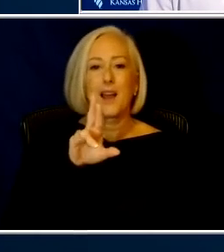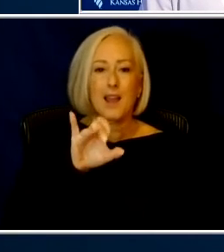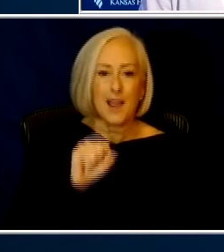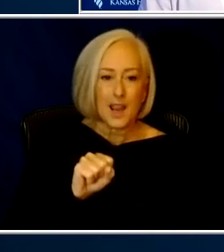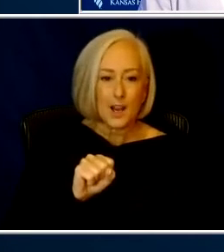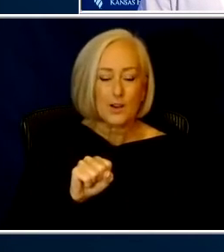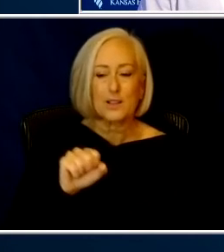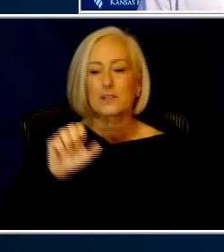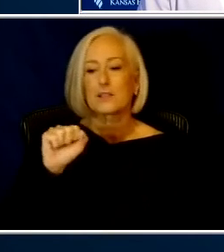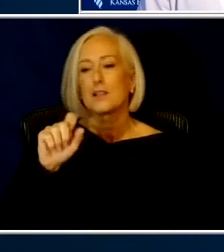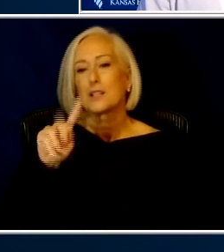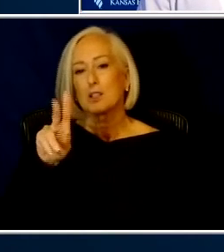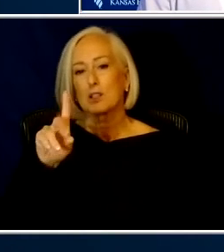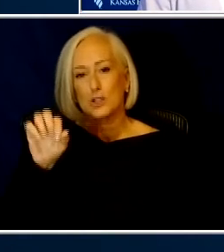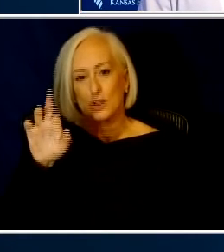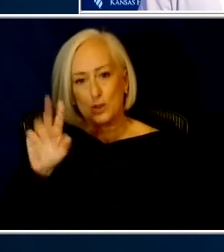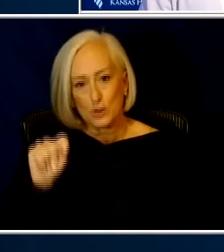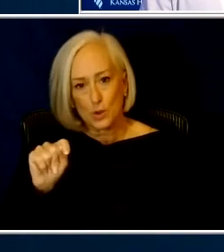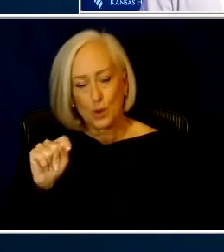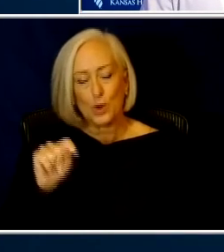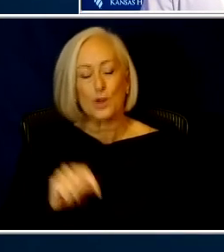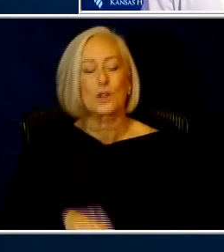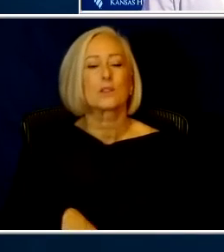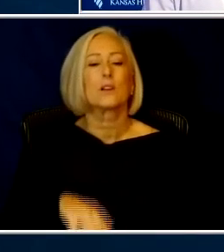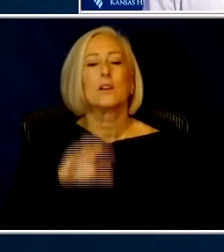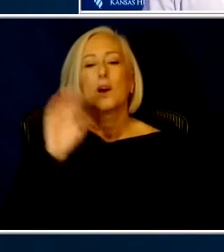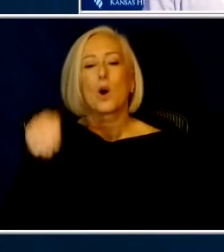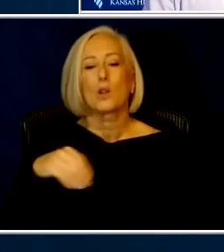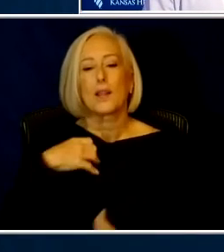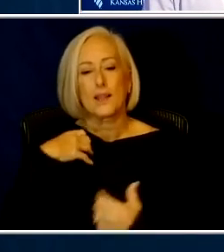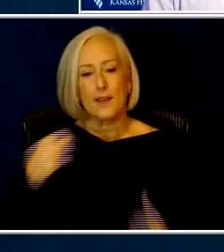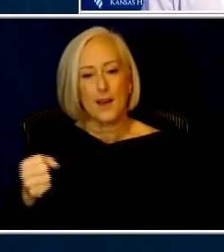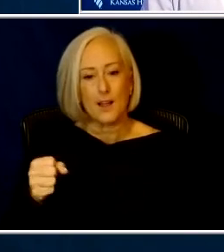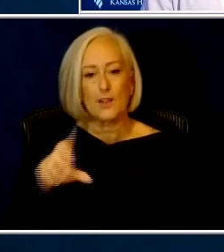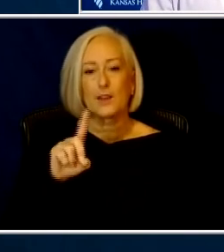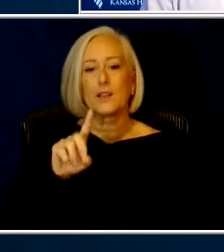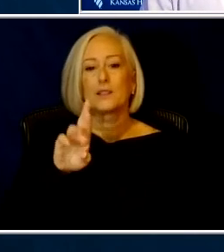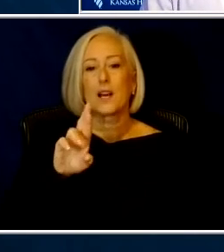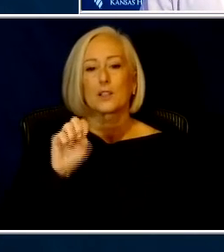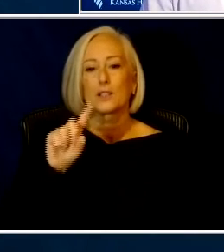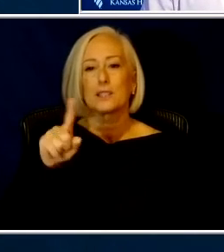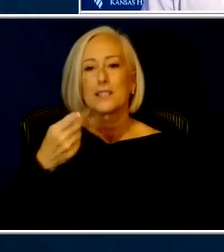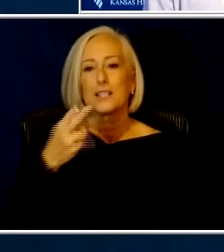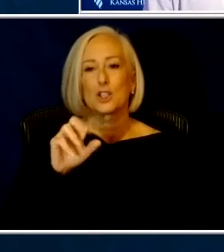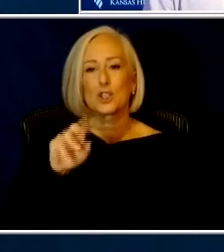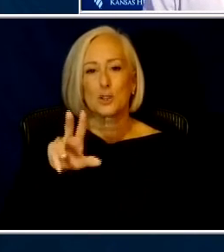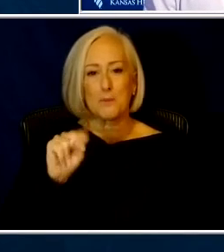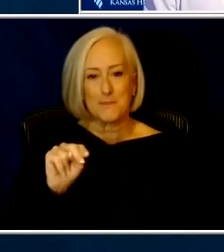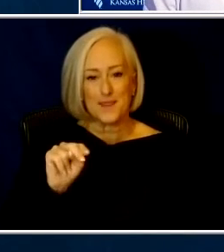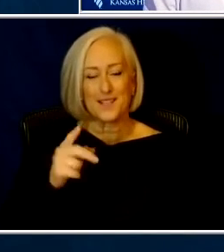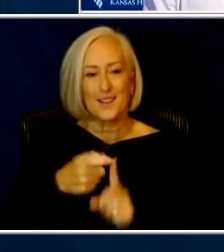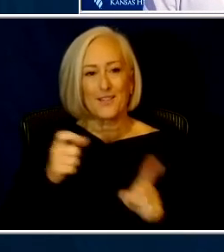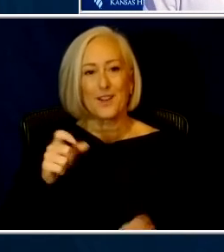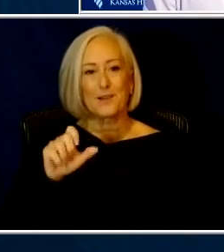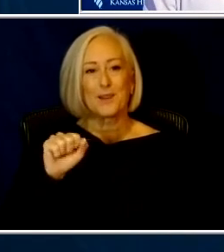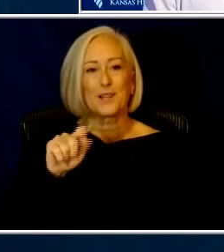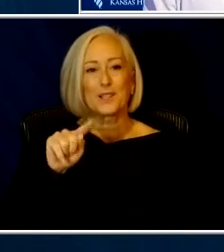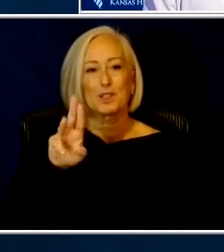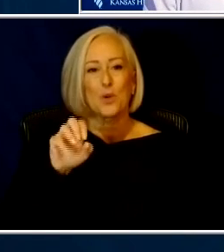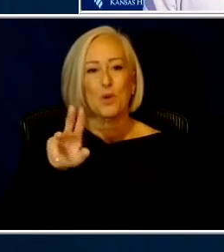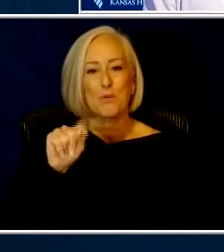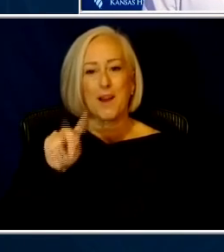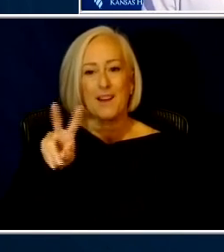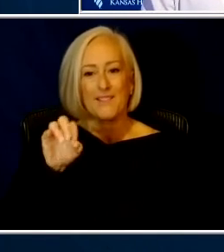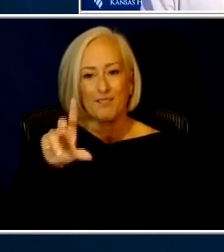from North Kansas City, Dr. Long, Olathe Health, Dr. Dishman, not Free Love, from Stormont Vale, Dr. Hyland